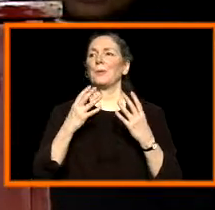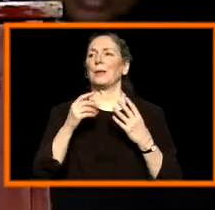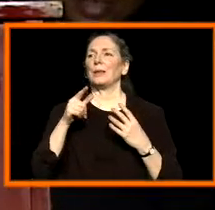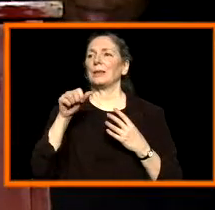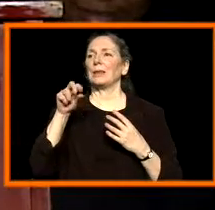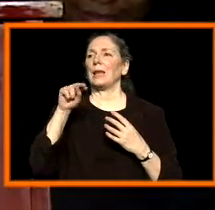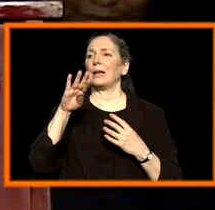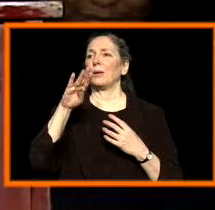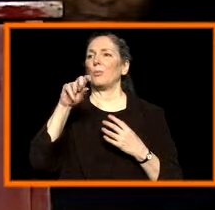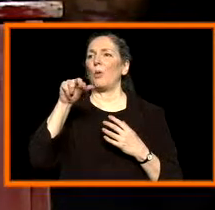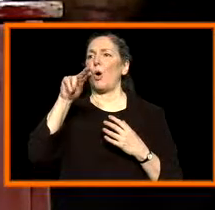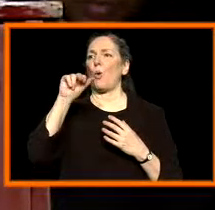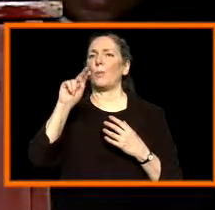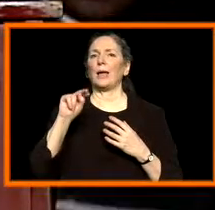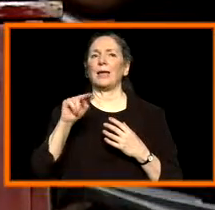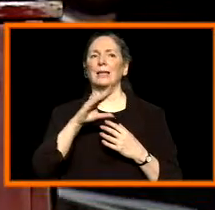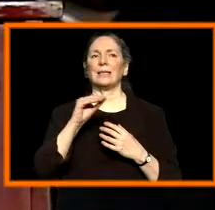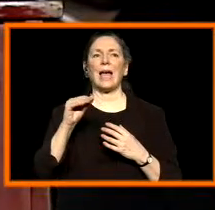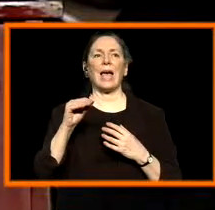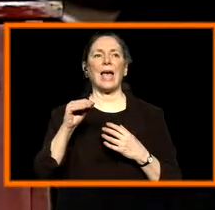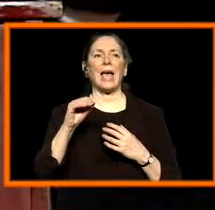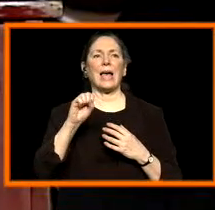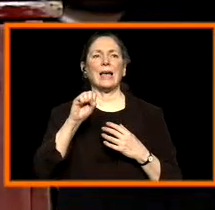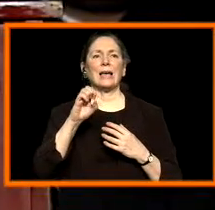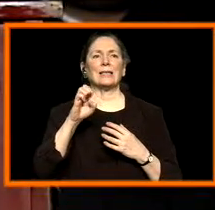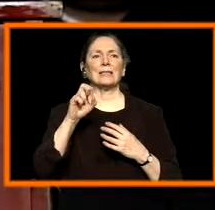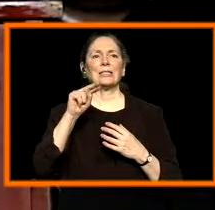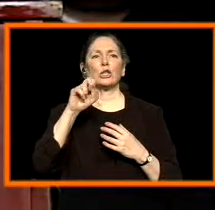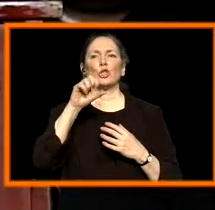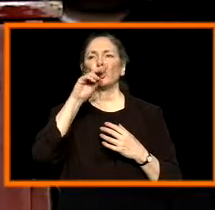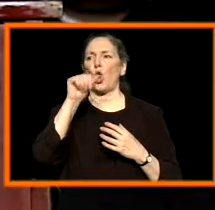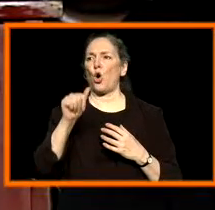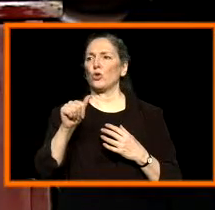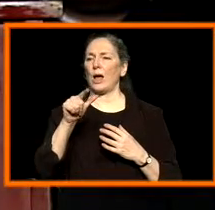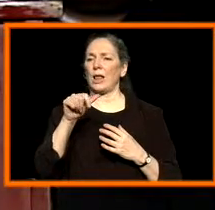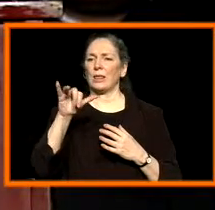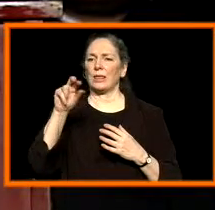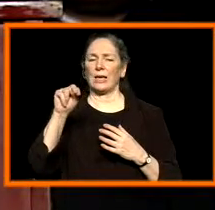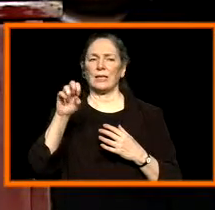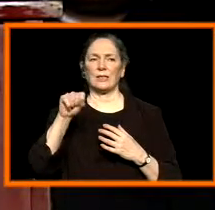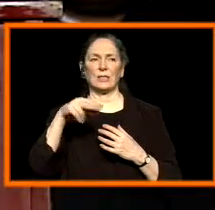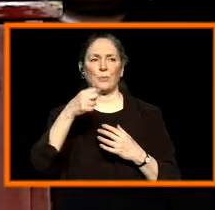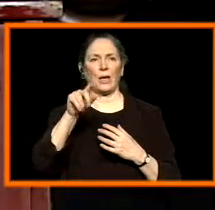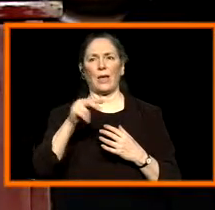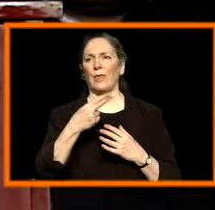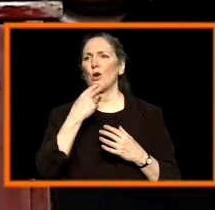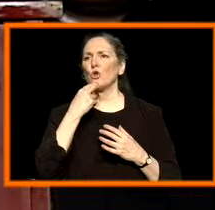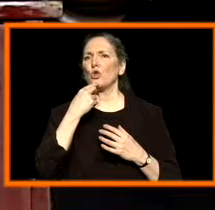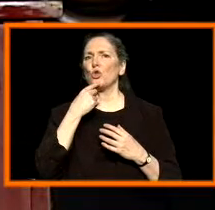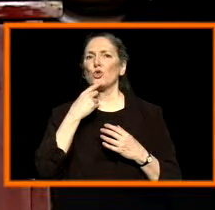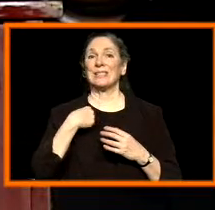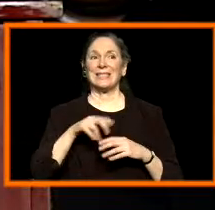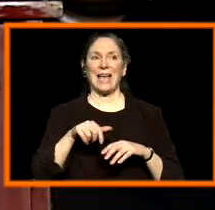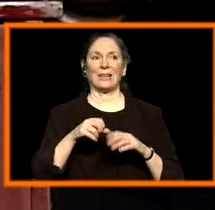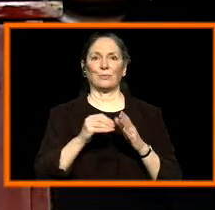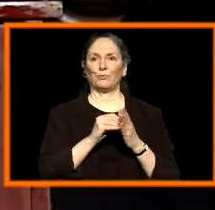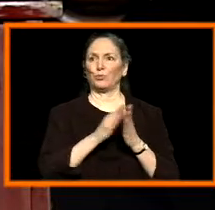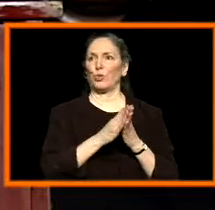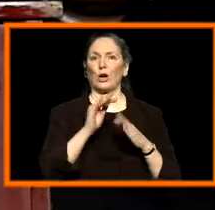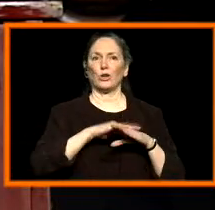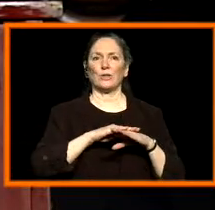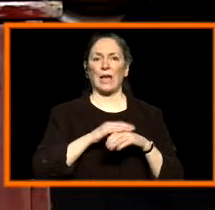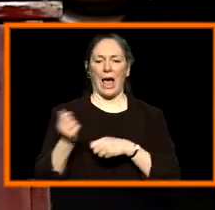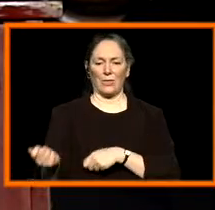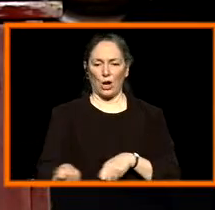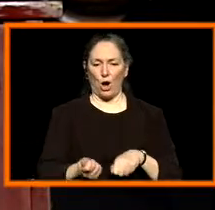Bowman. And Sedona Lynn Smith, who set records on the golf course